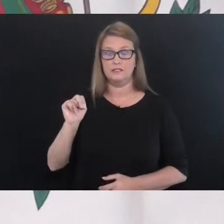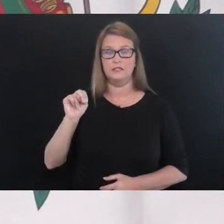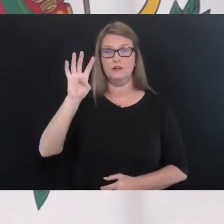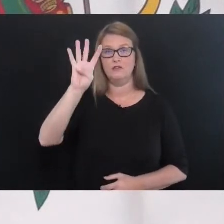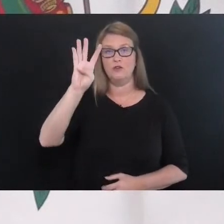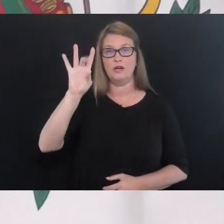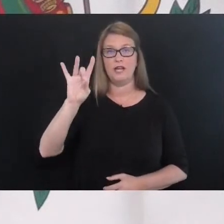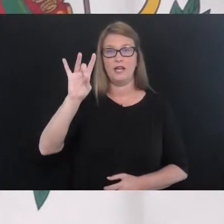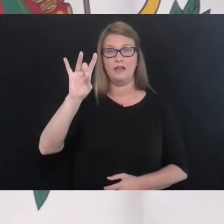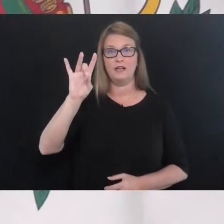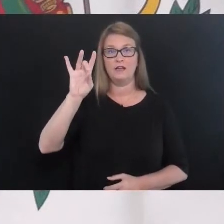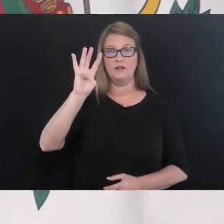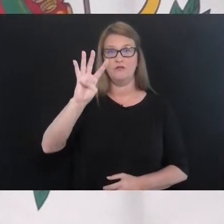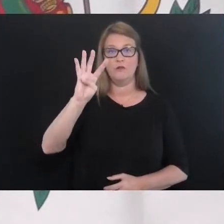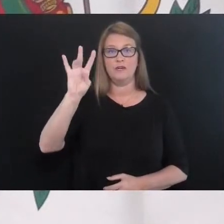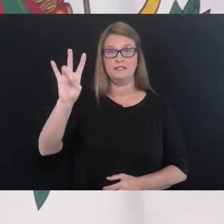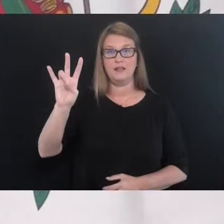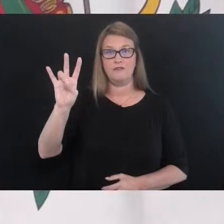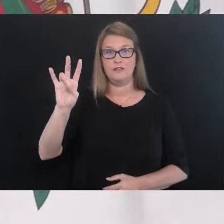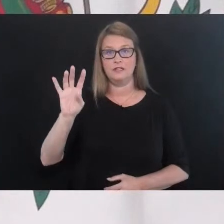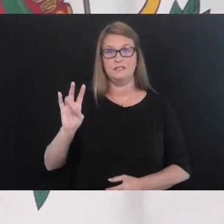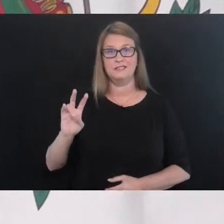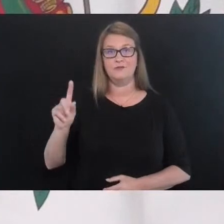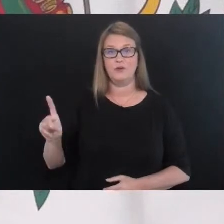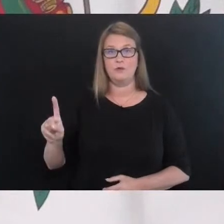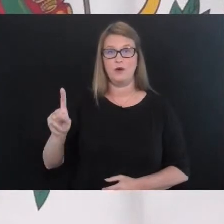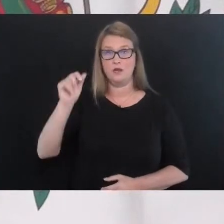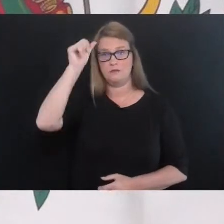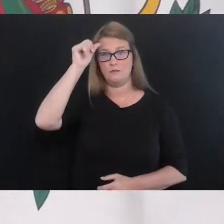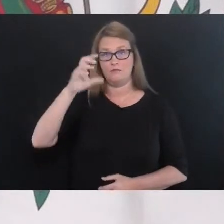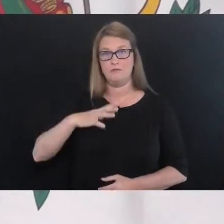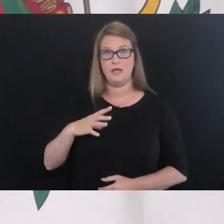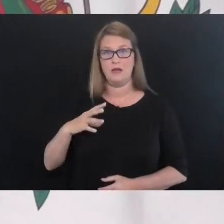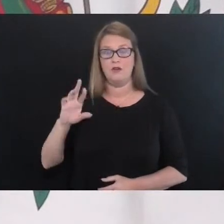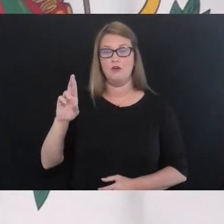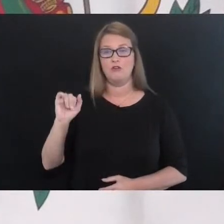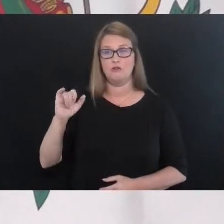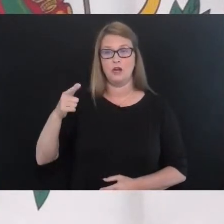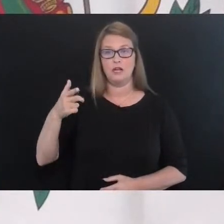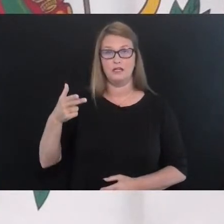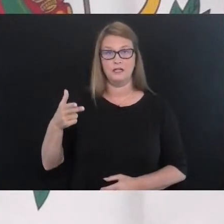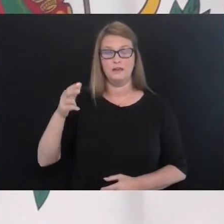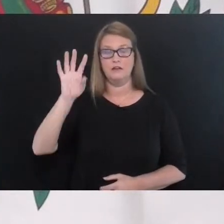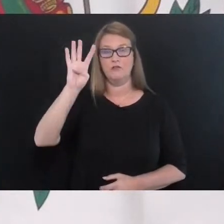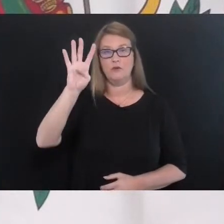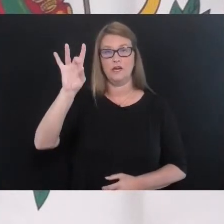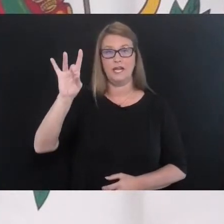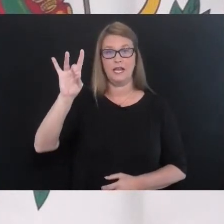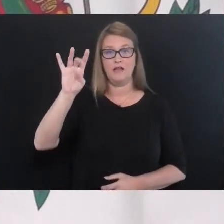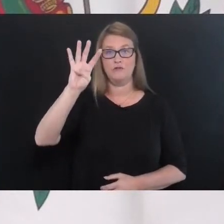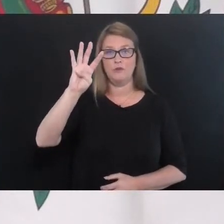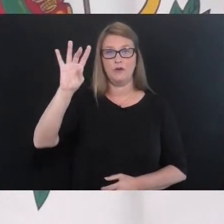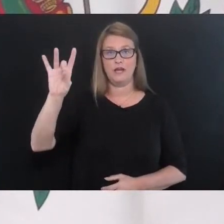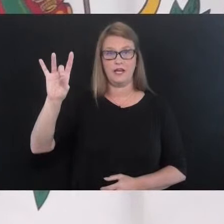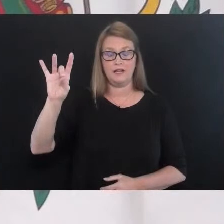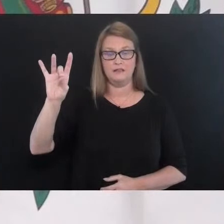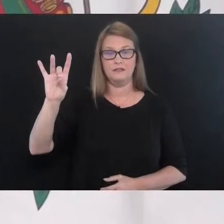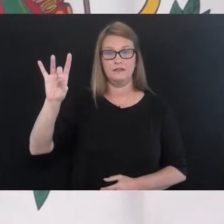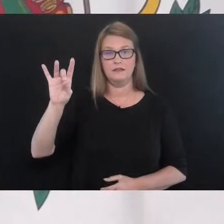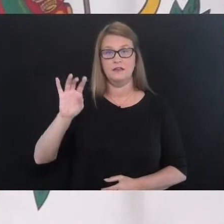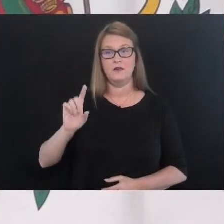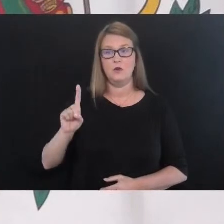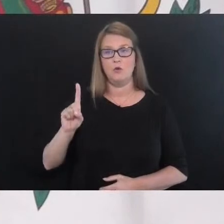The 4,847th death, a 71-year-old male from Raleigh County. The 4,848th death,